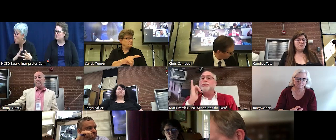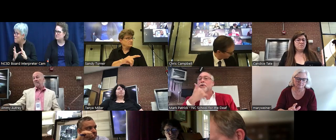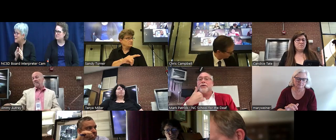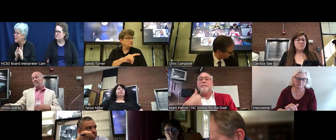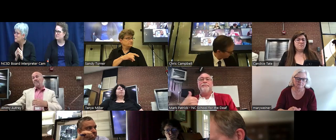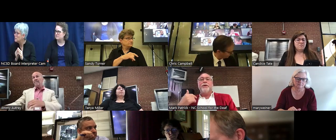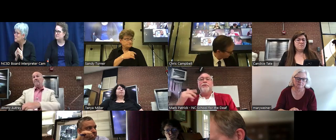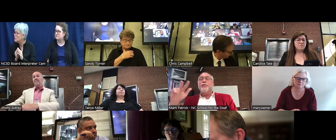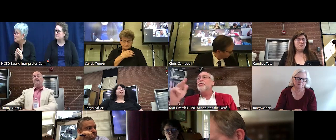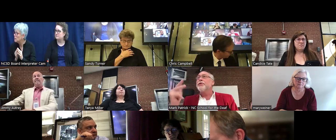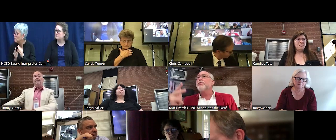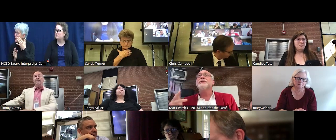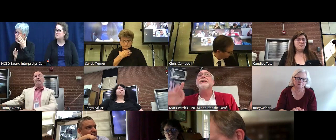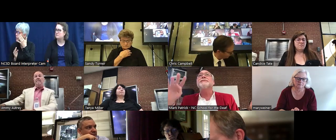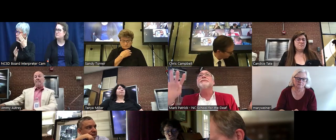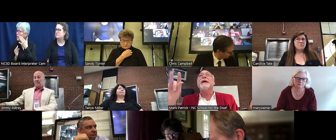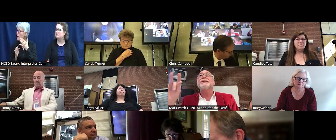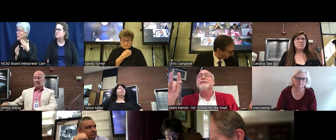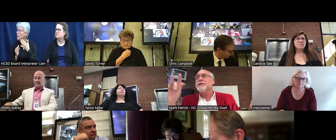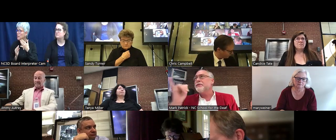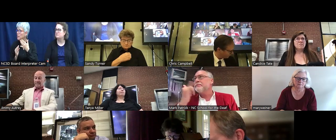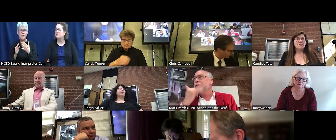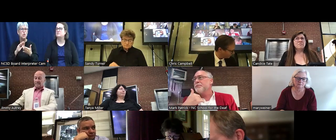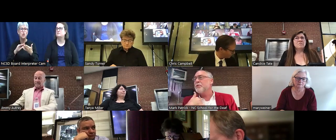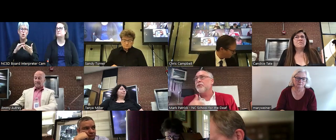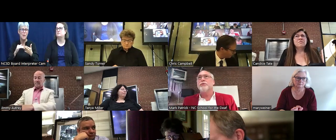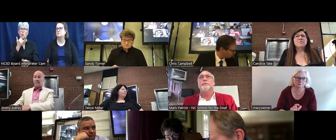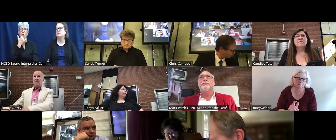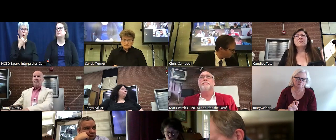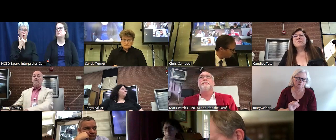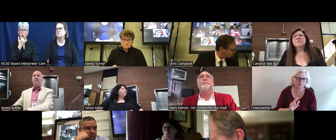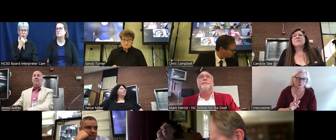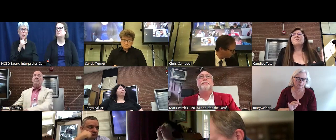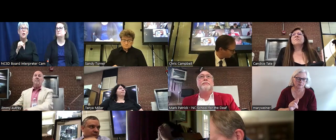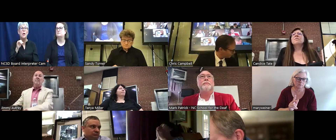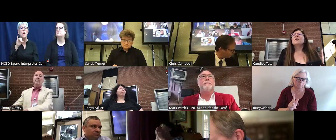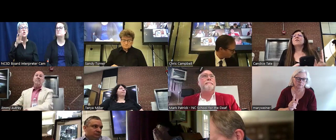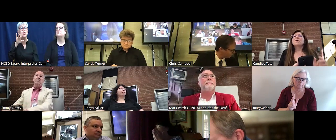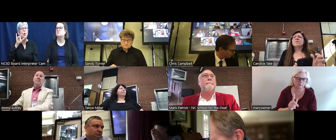Oh, sorry. The third Thursday is 18th. I spoke wrong.